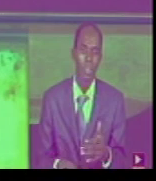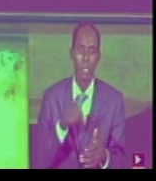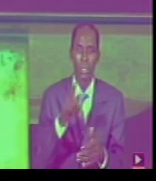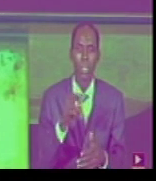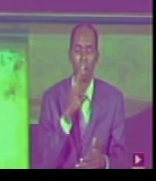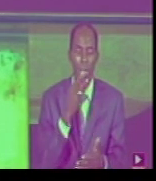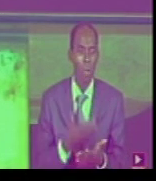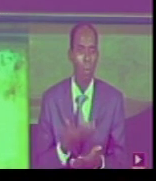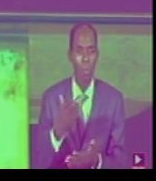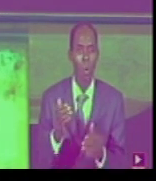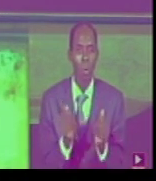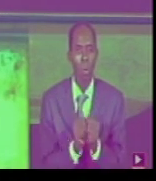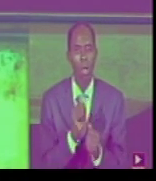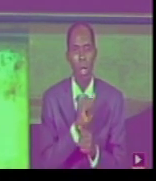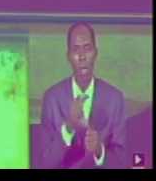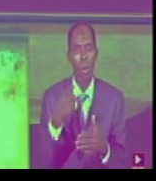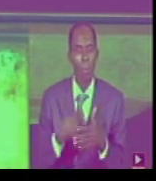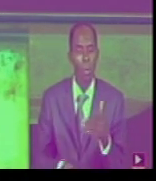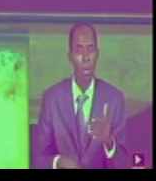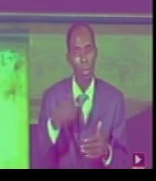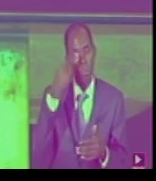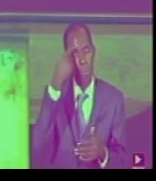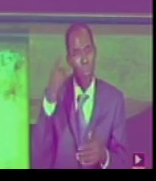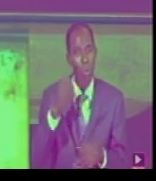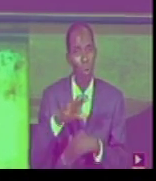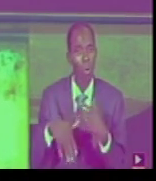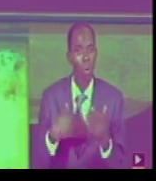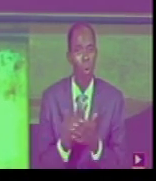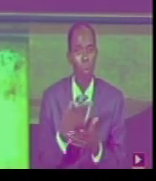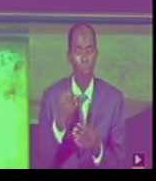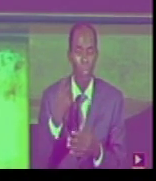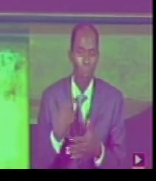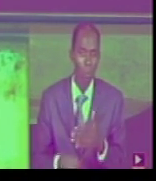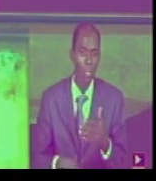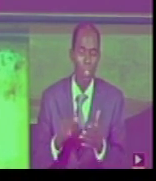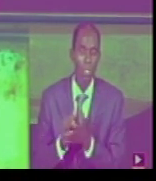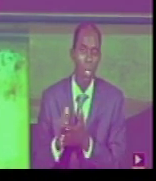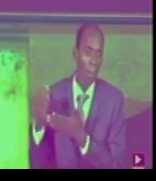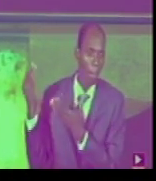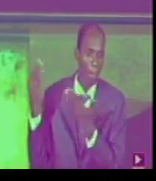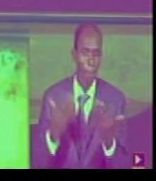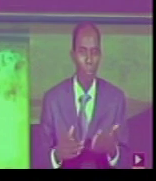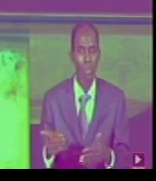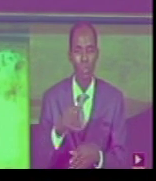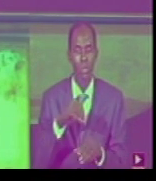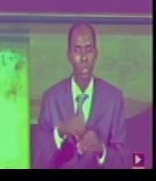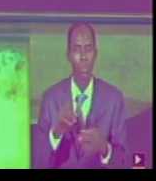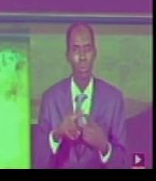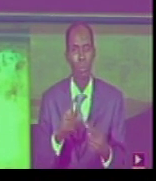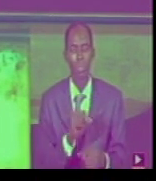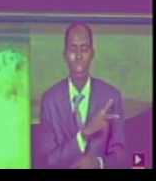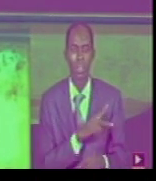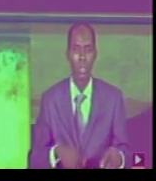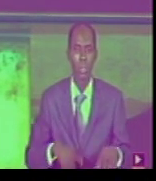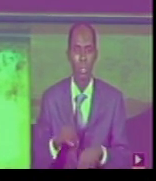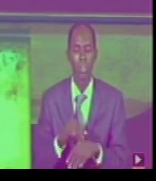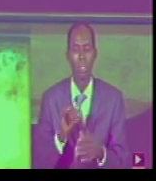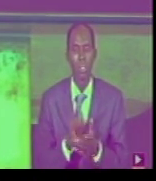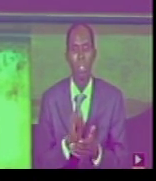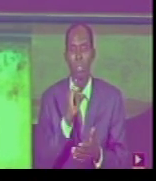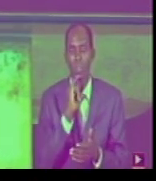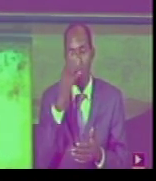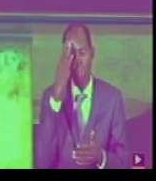what a price, because of the price that brought you into the kingdom. That's why you're willing to